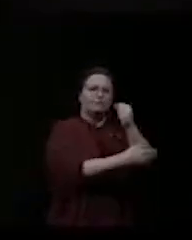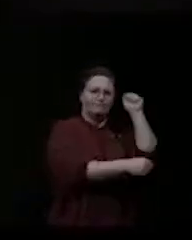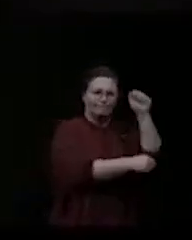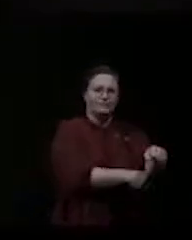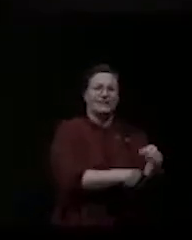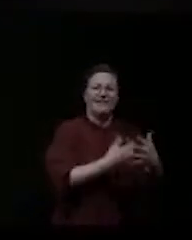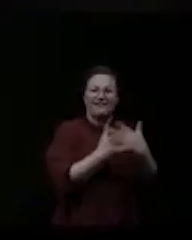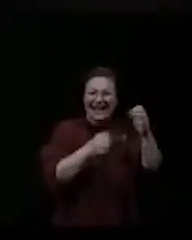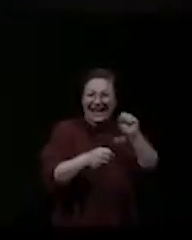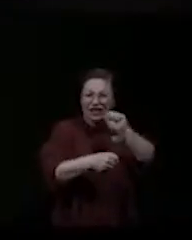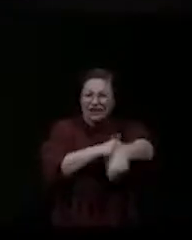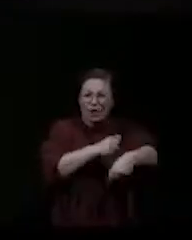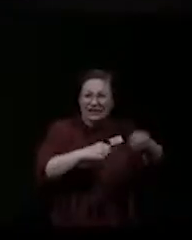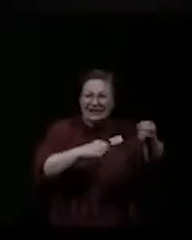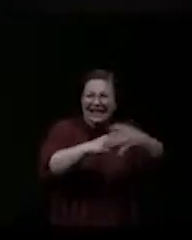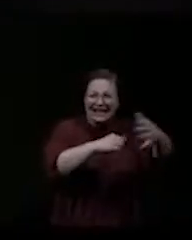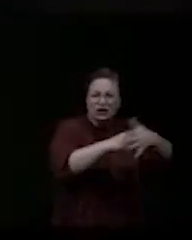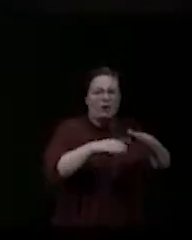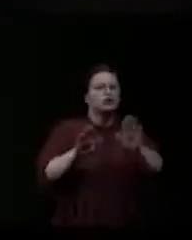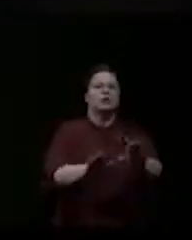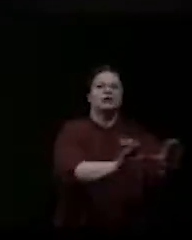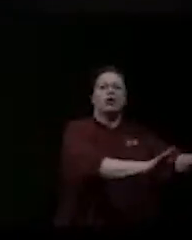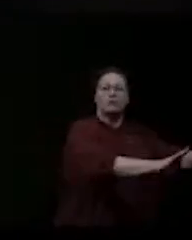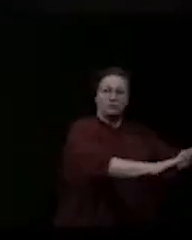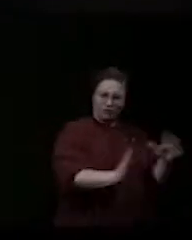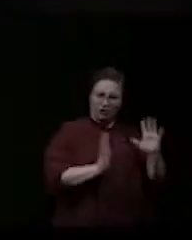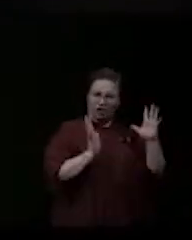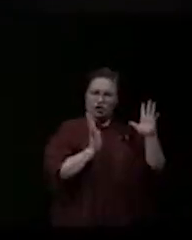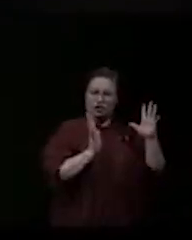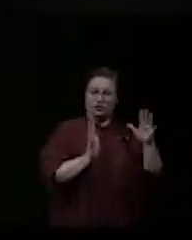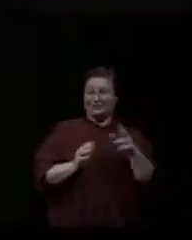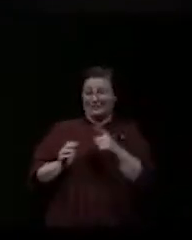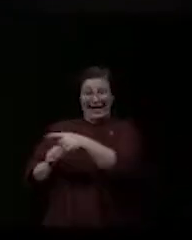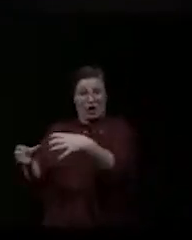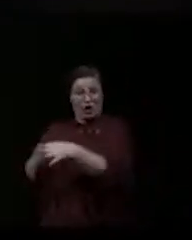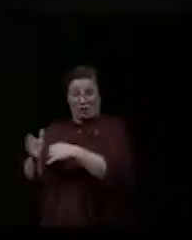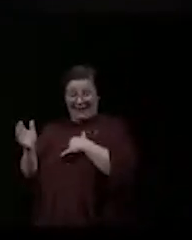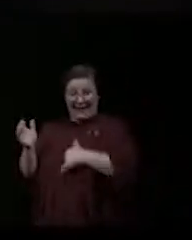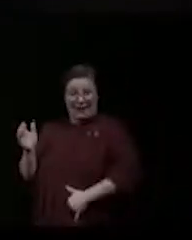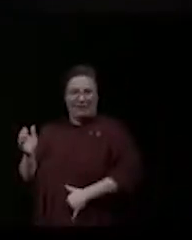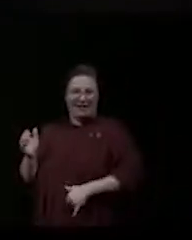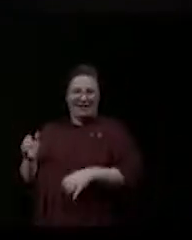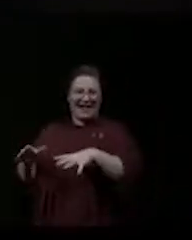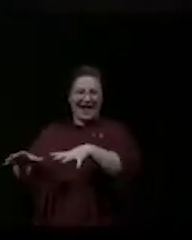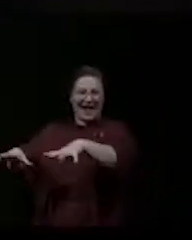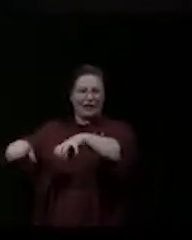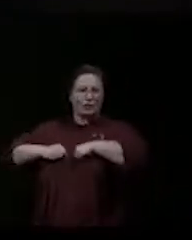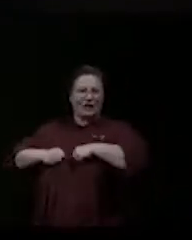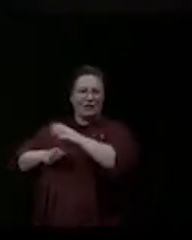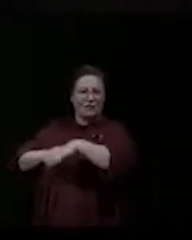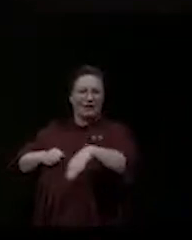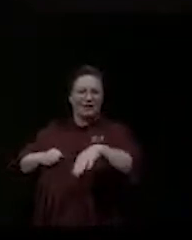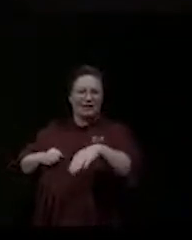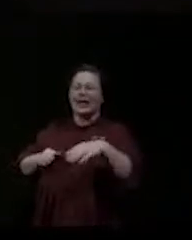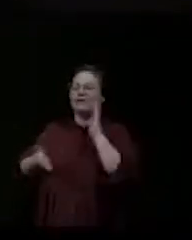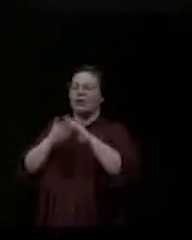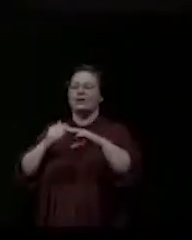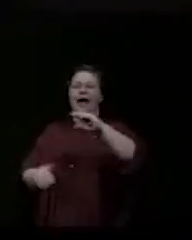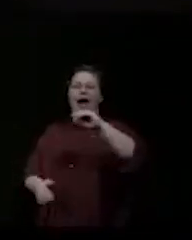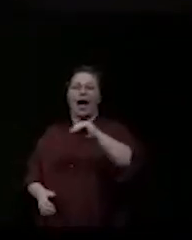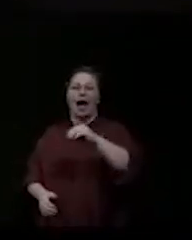dozen forced marriages, to a group in Yemen, the Abductee Mothers, who worked with both sides